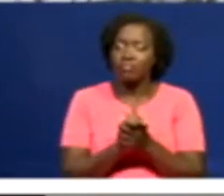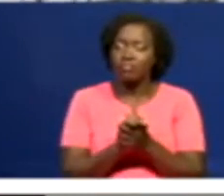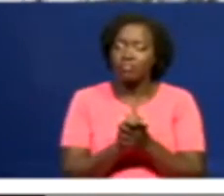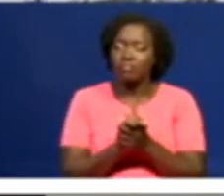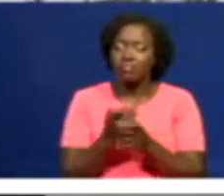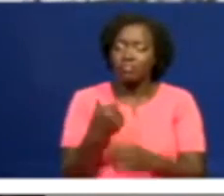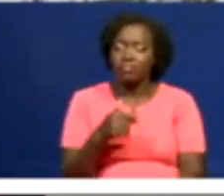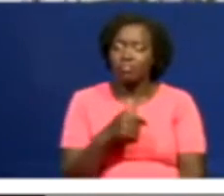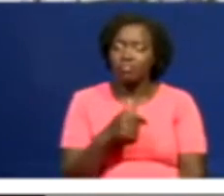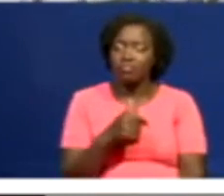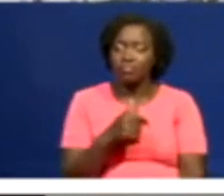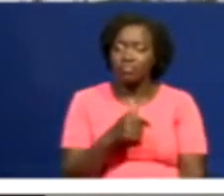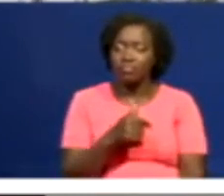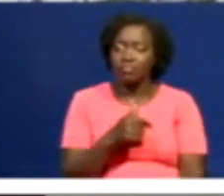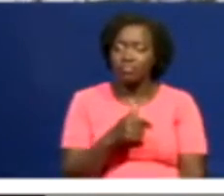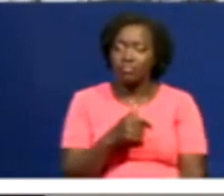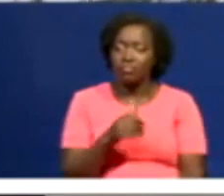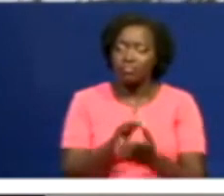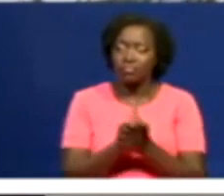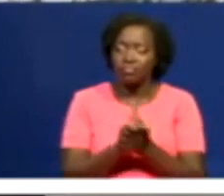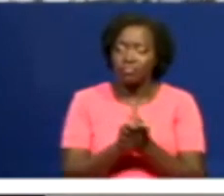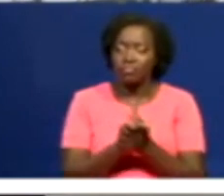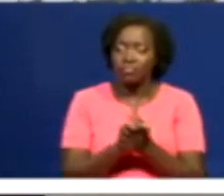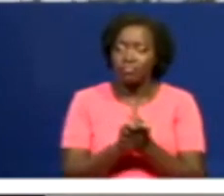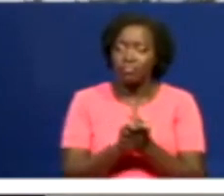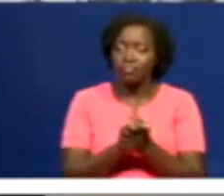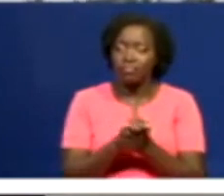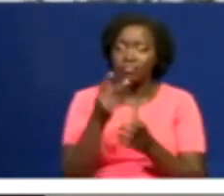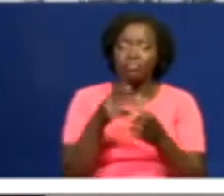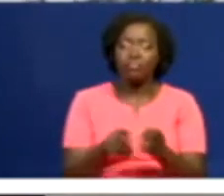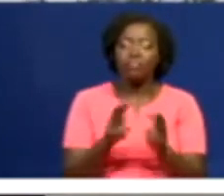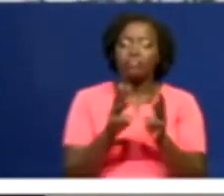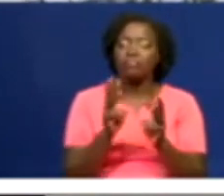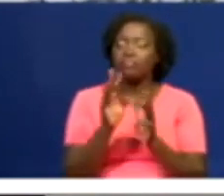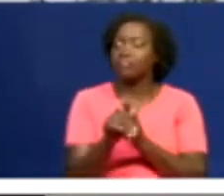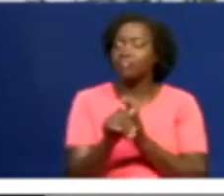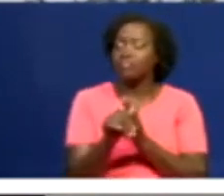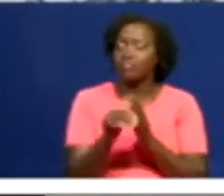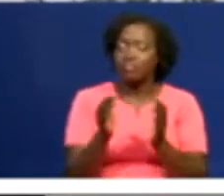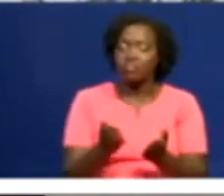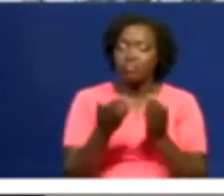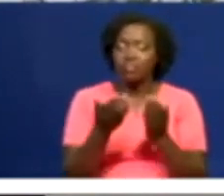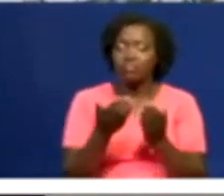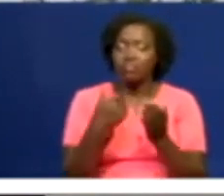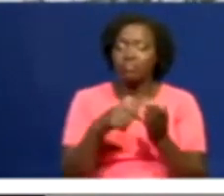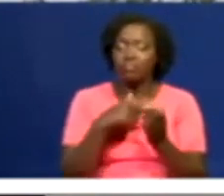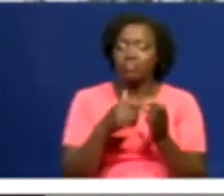we are looking at it both two ways, that we will enhance our